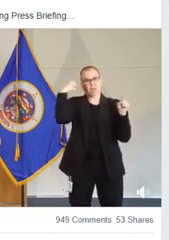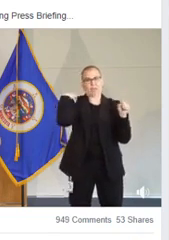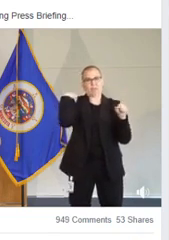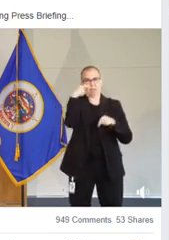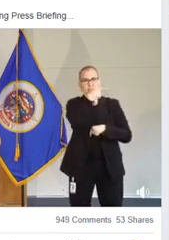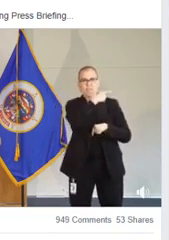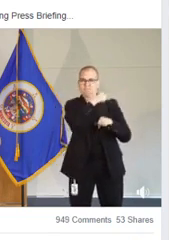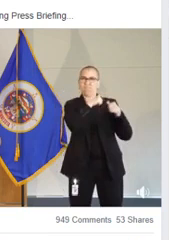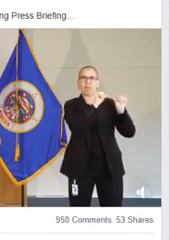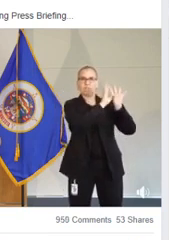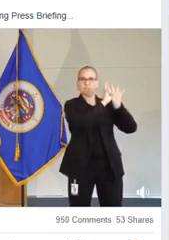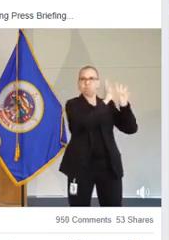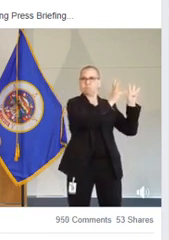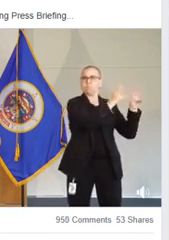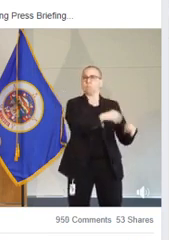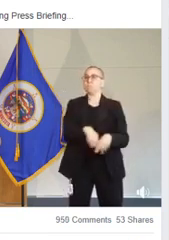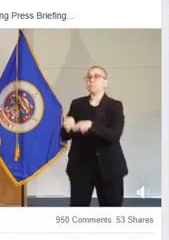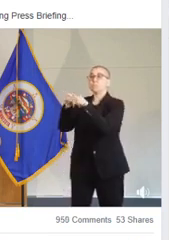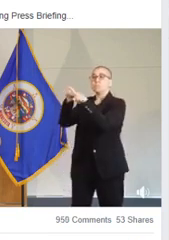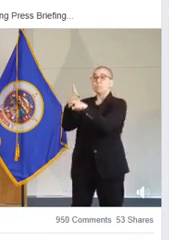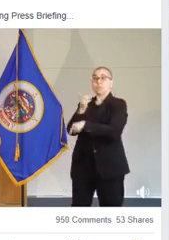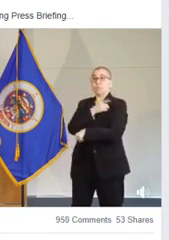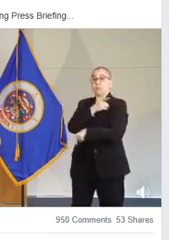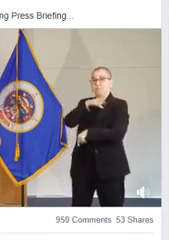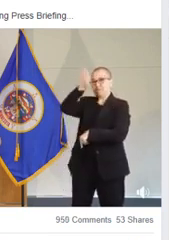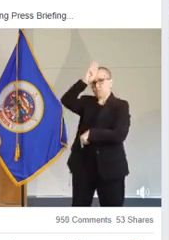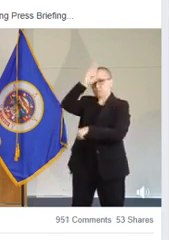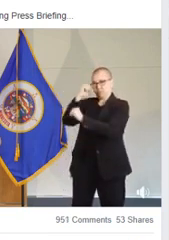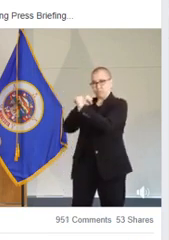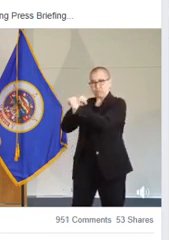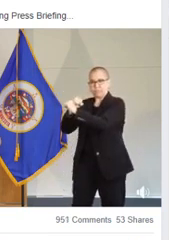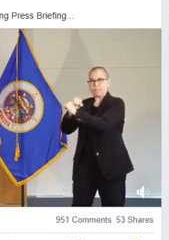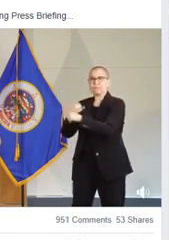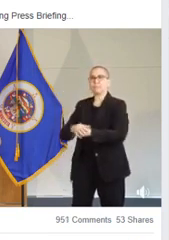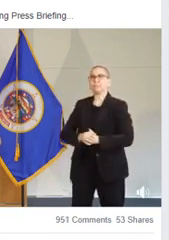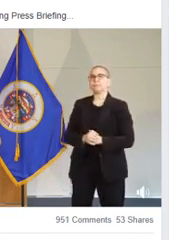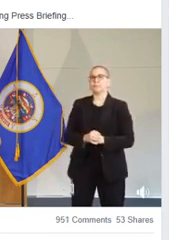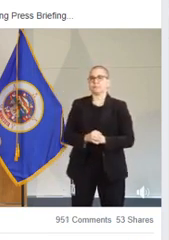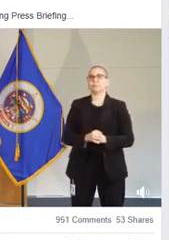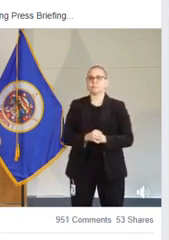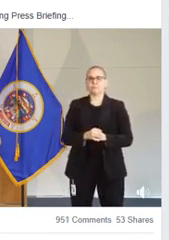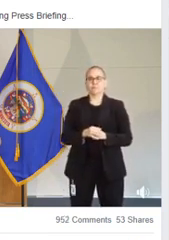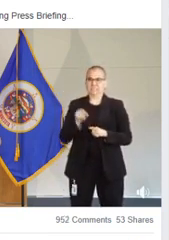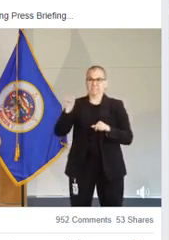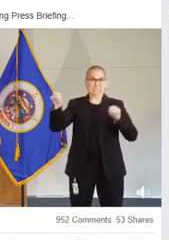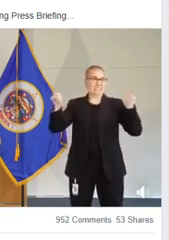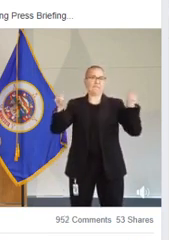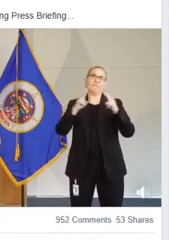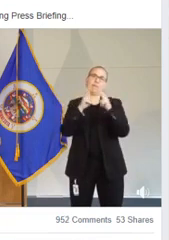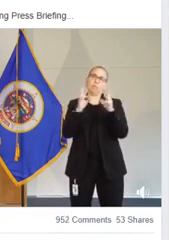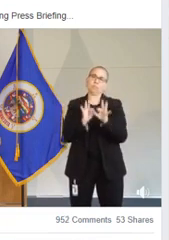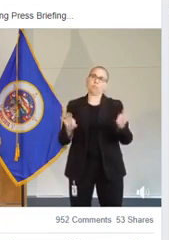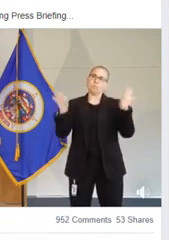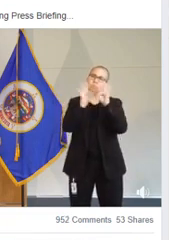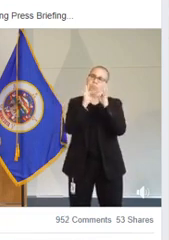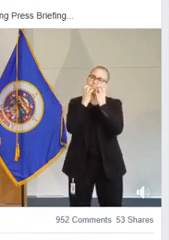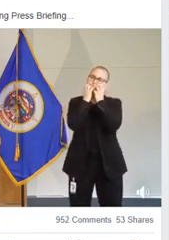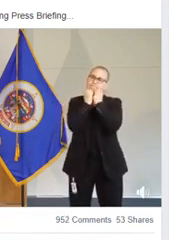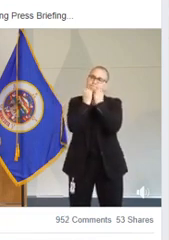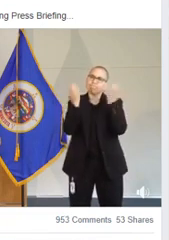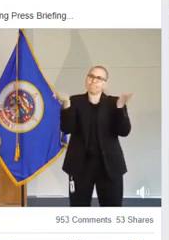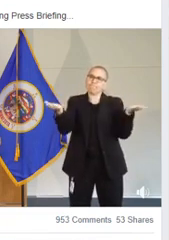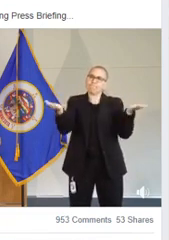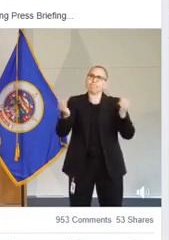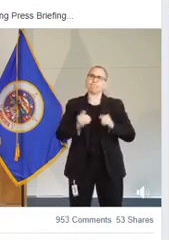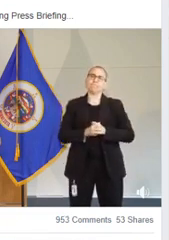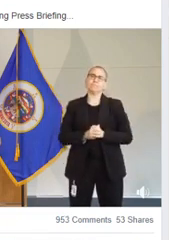Department. I believe both of those are very critical mission, both to the state and to Minneapolis. And then